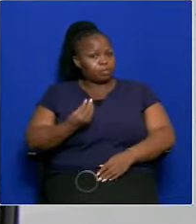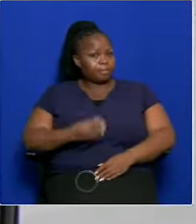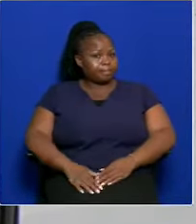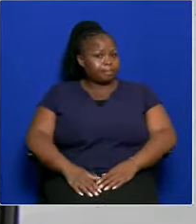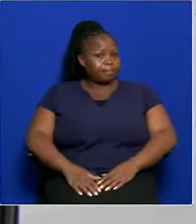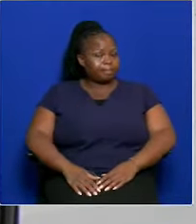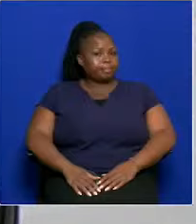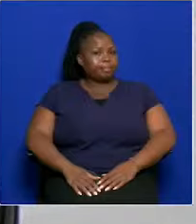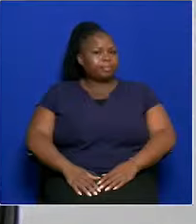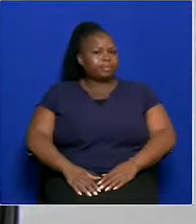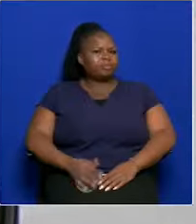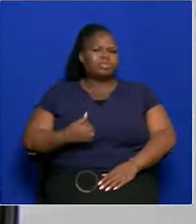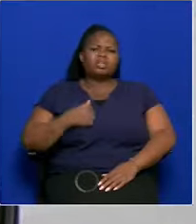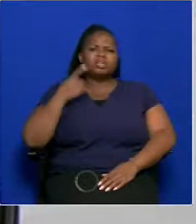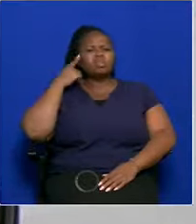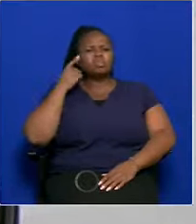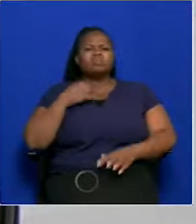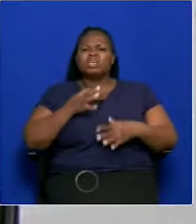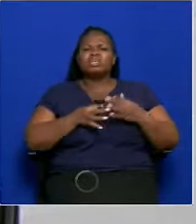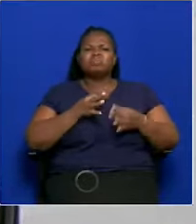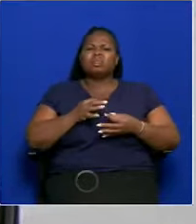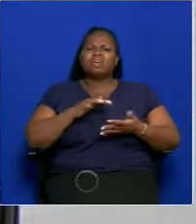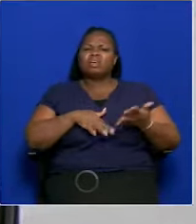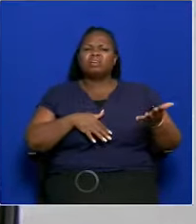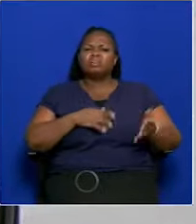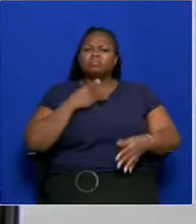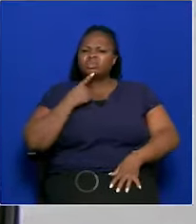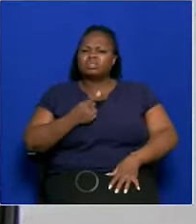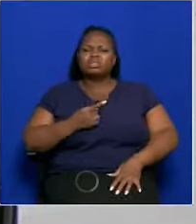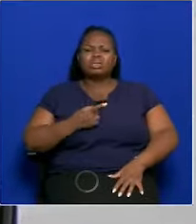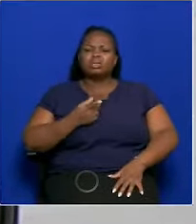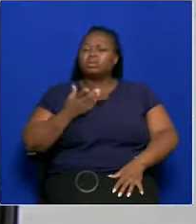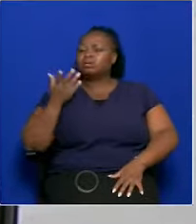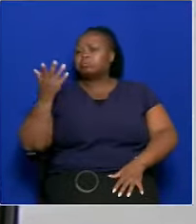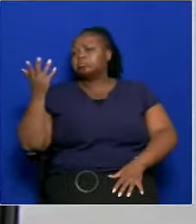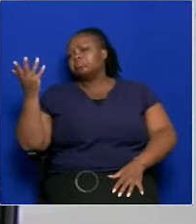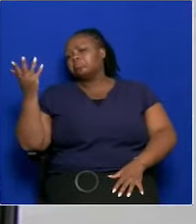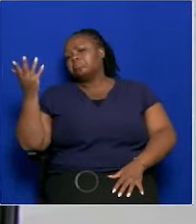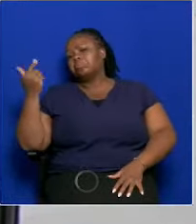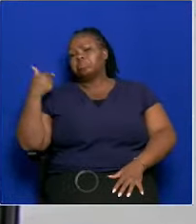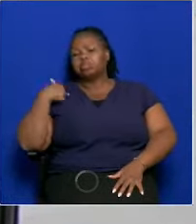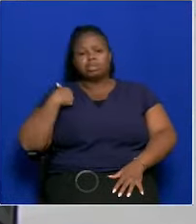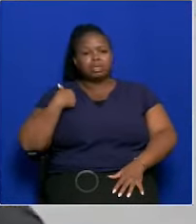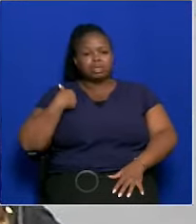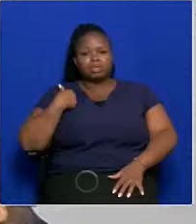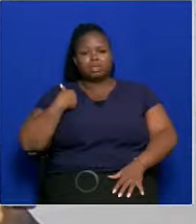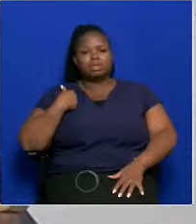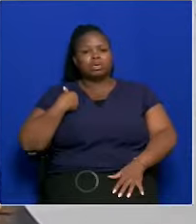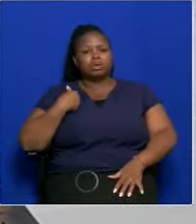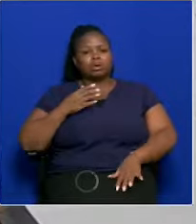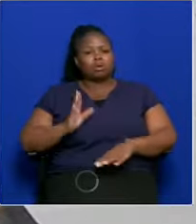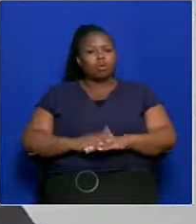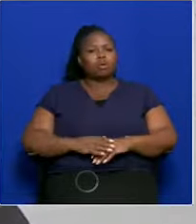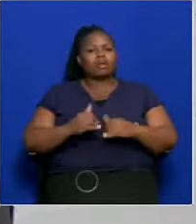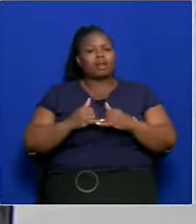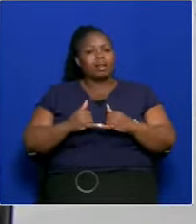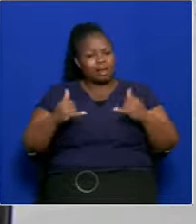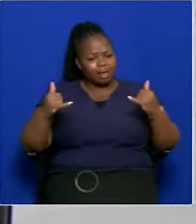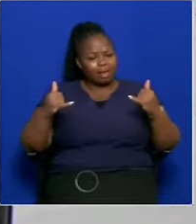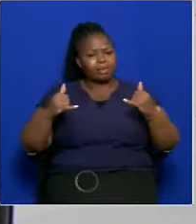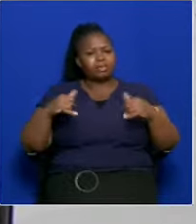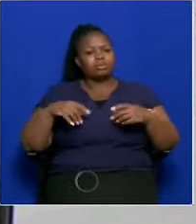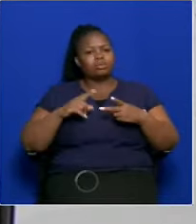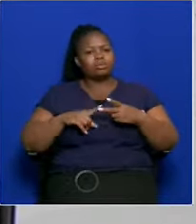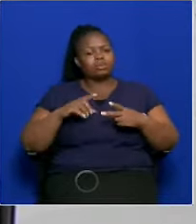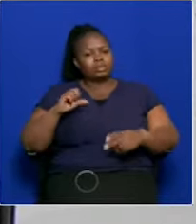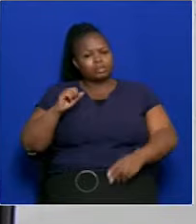by explaining that I went to length to our cyber and also to Sabric, where I couldn't